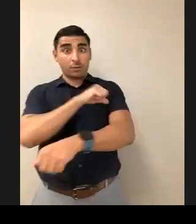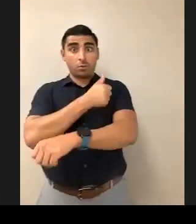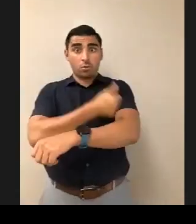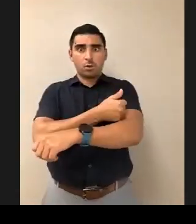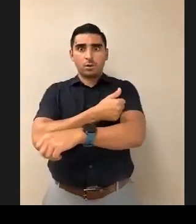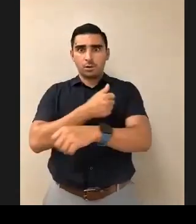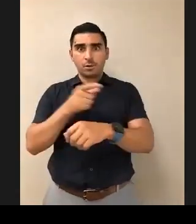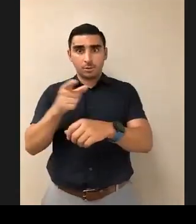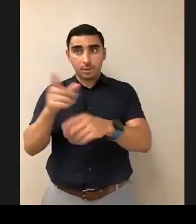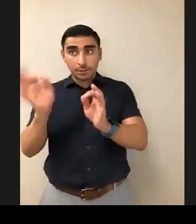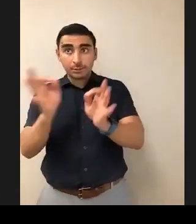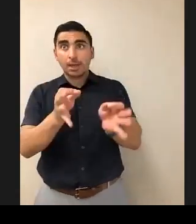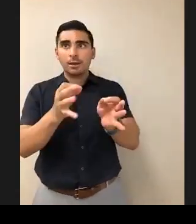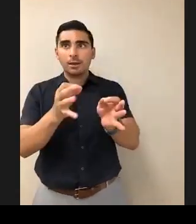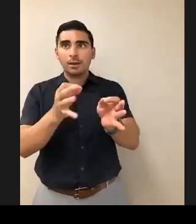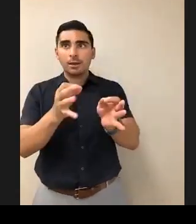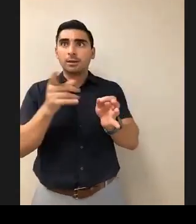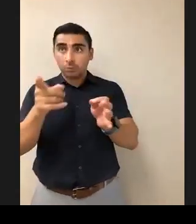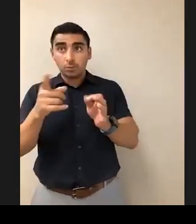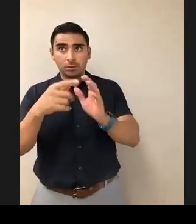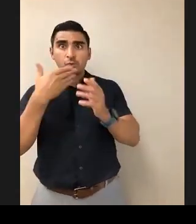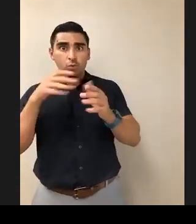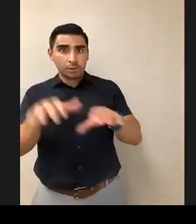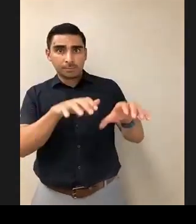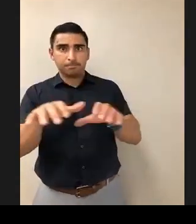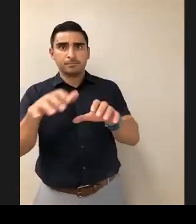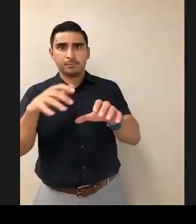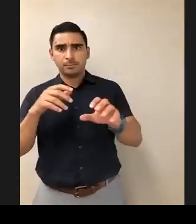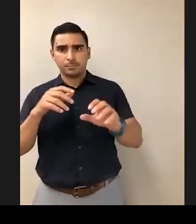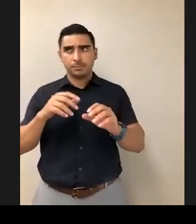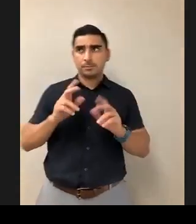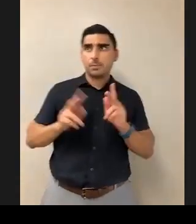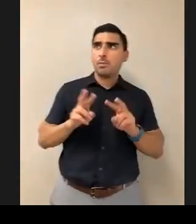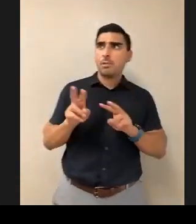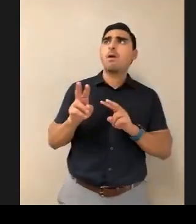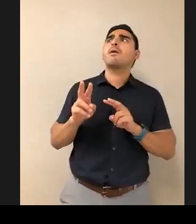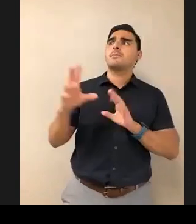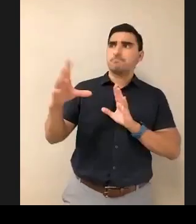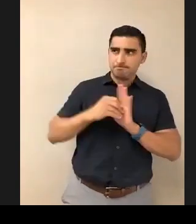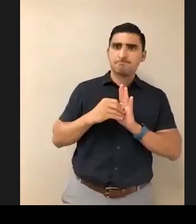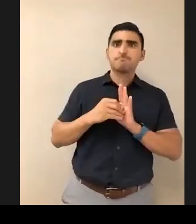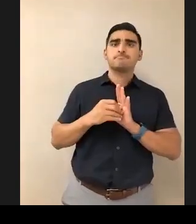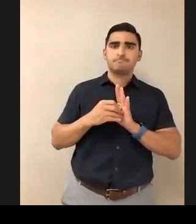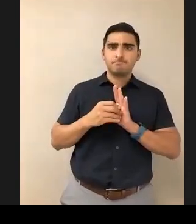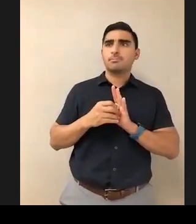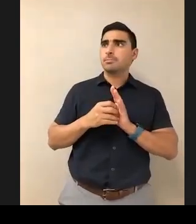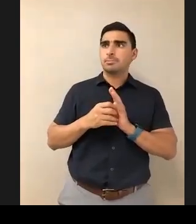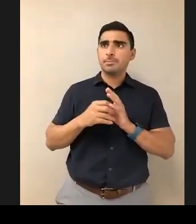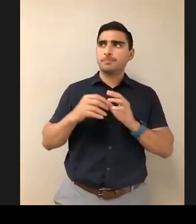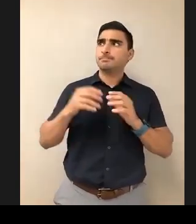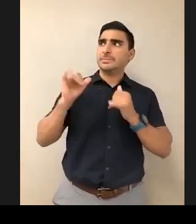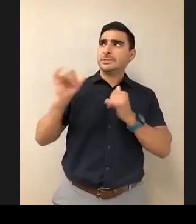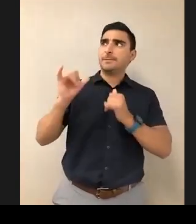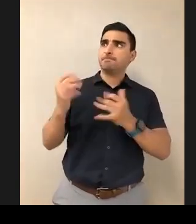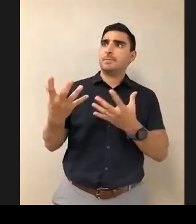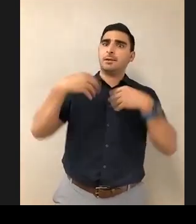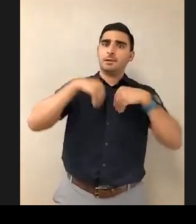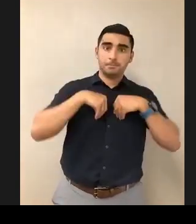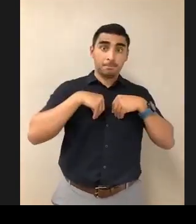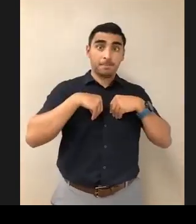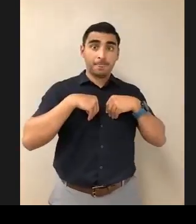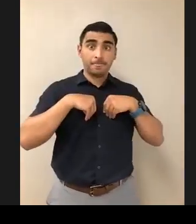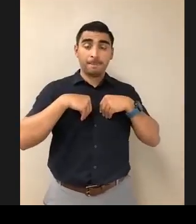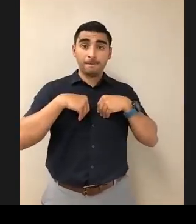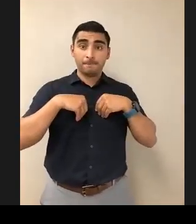decision makers, and working with our counterparts in the police department. And, for any one of us who is going to be